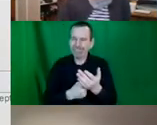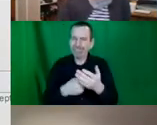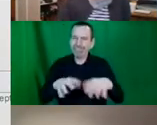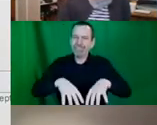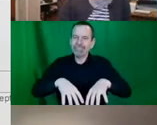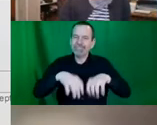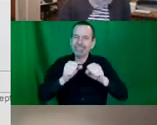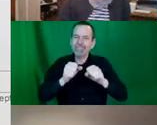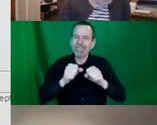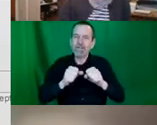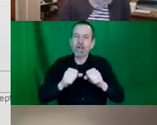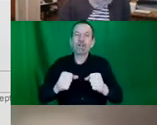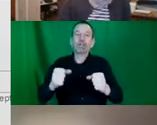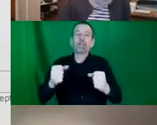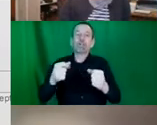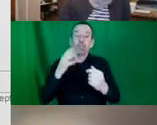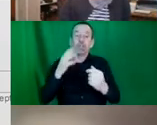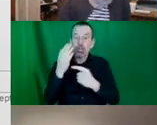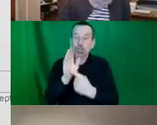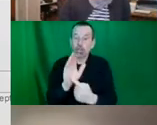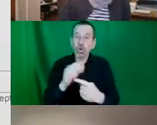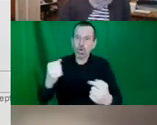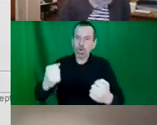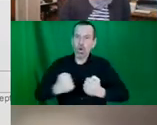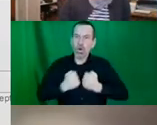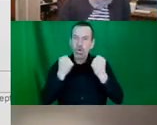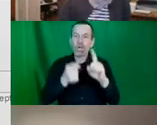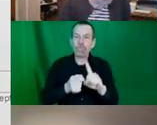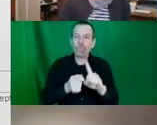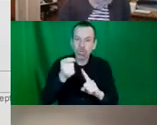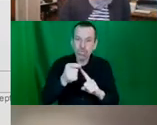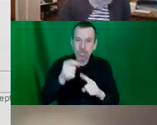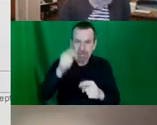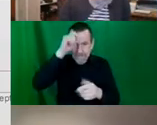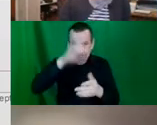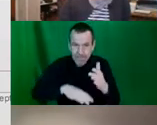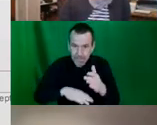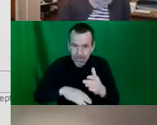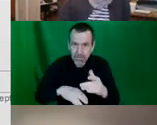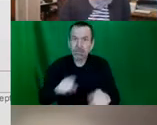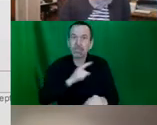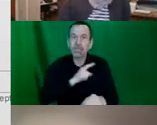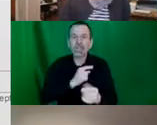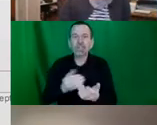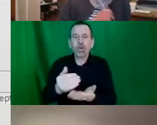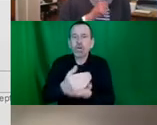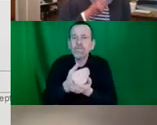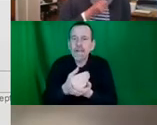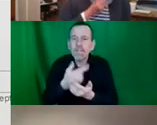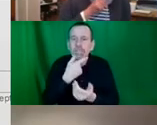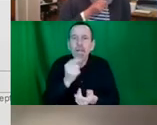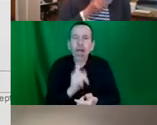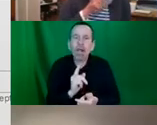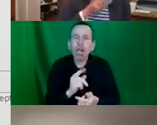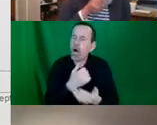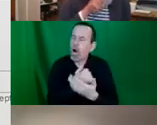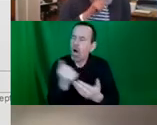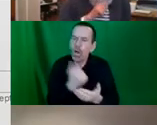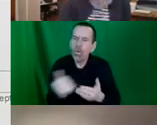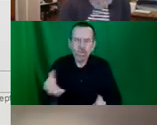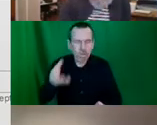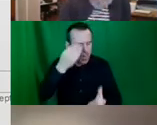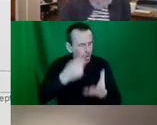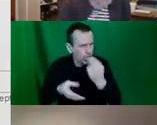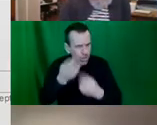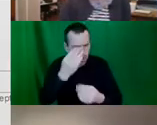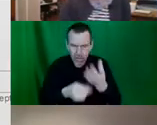own improvements and experiences. As conservators, we are constantly learning and evolving our practice, so it takes time, if ever, to feel like